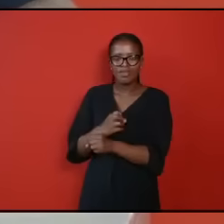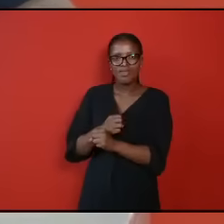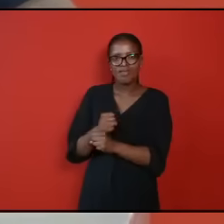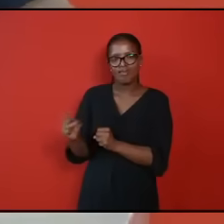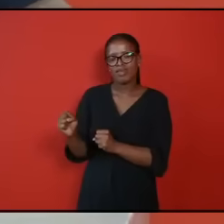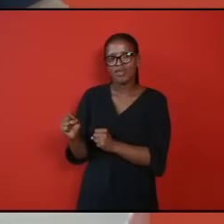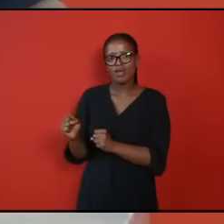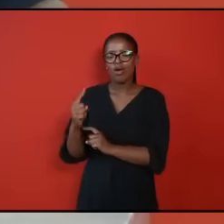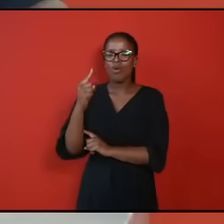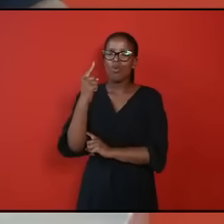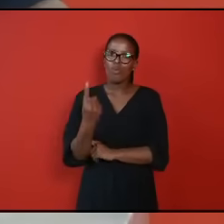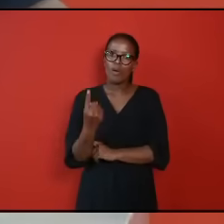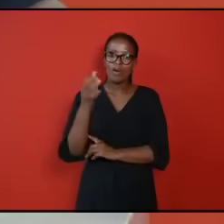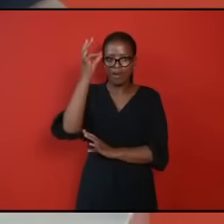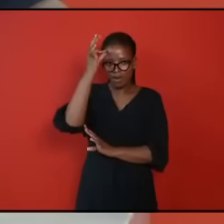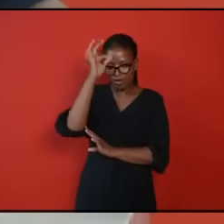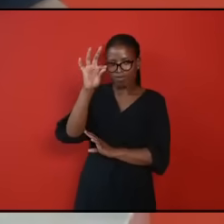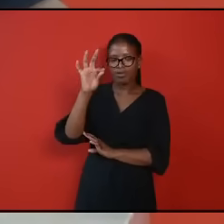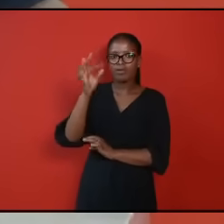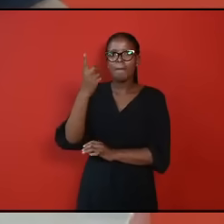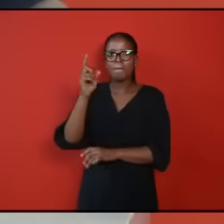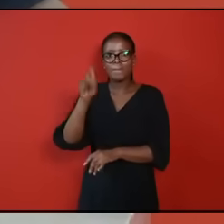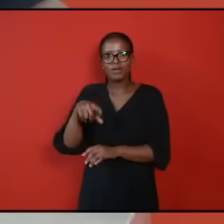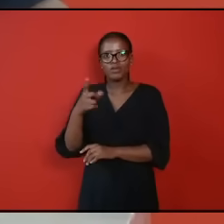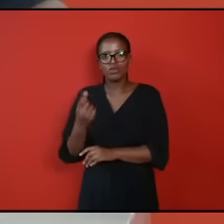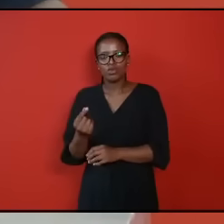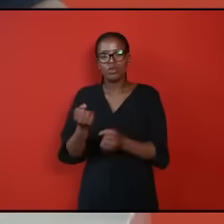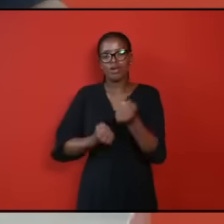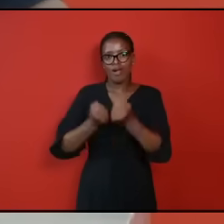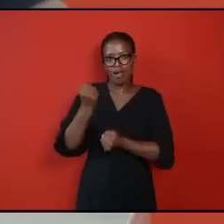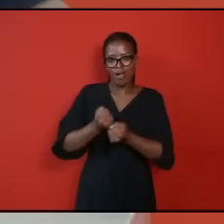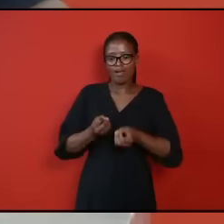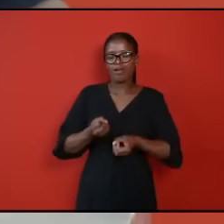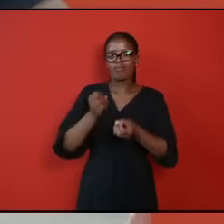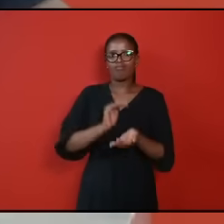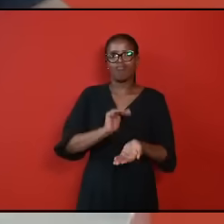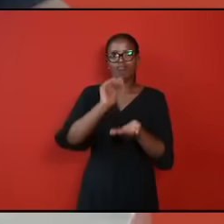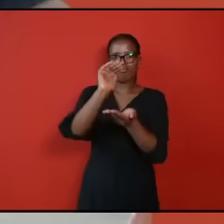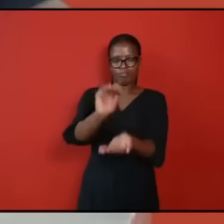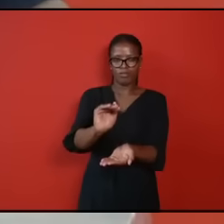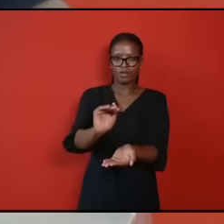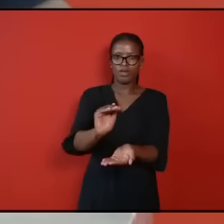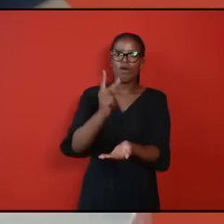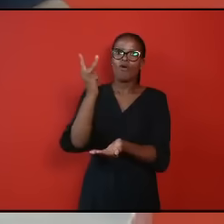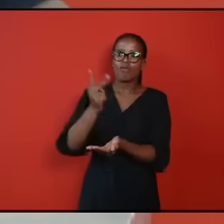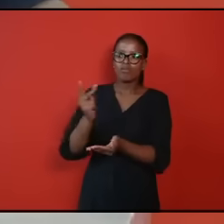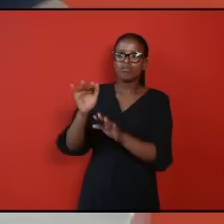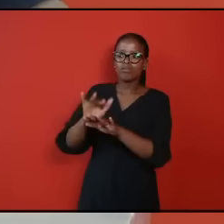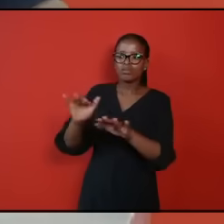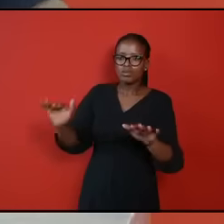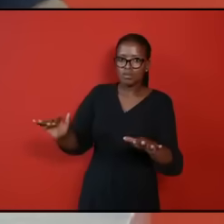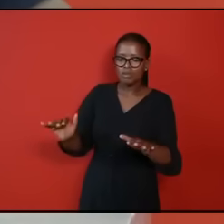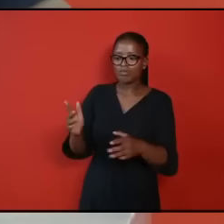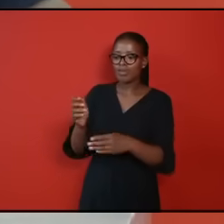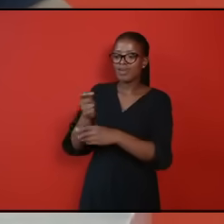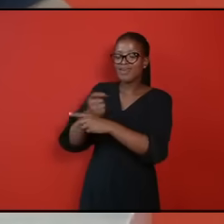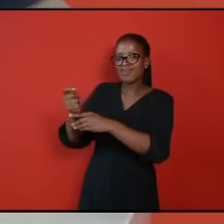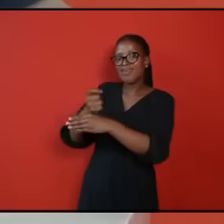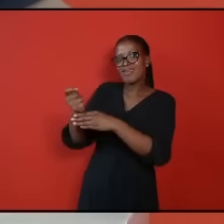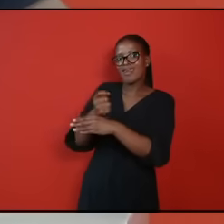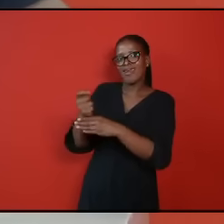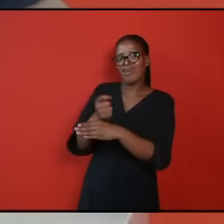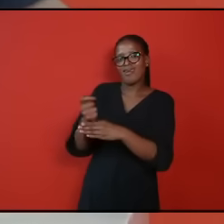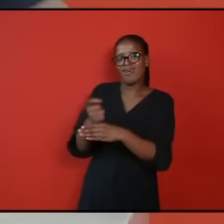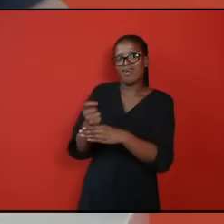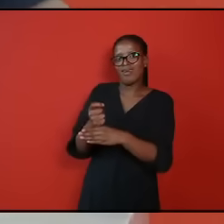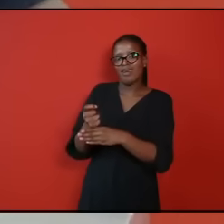So, one, government must provide transport. Government must hire people who are trained